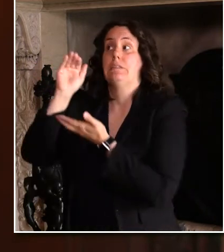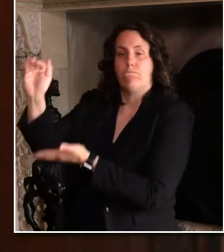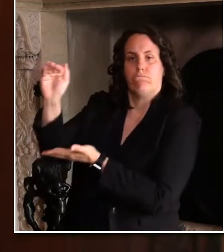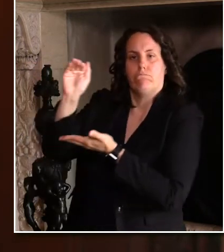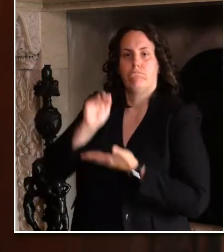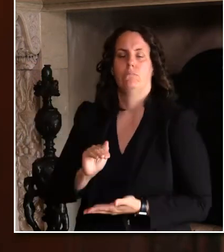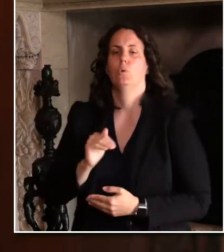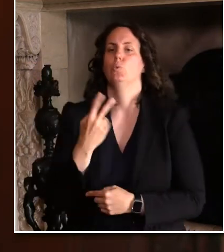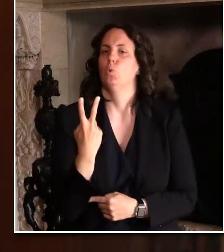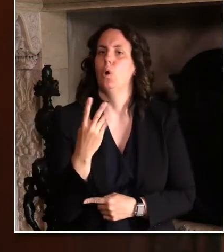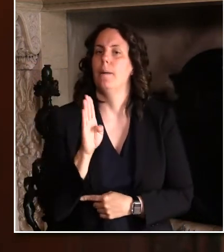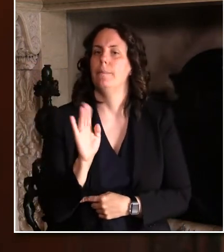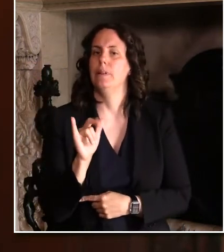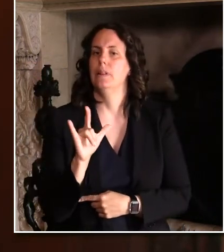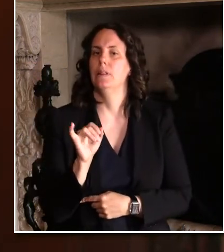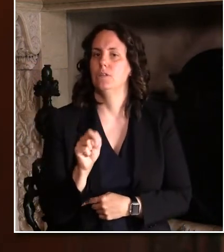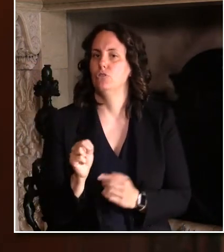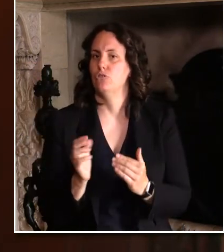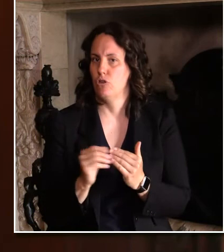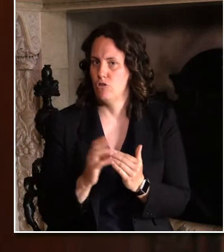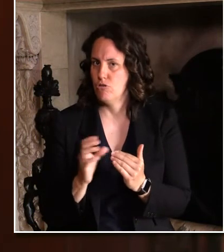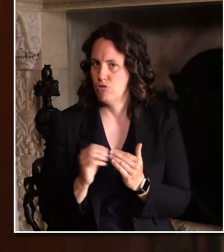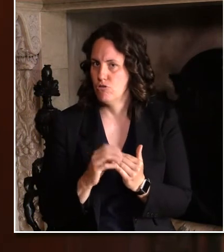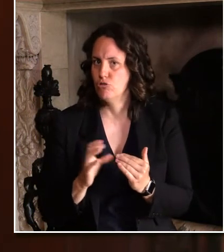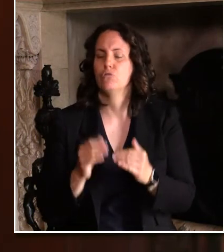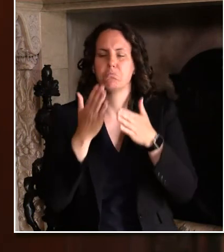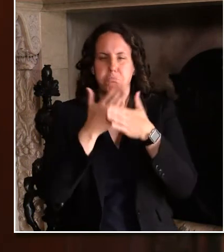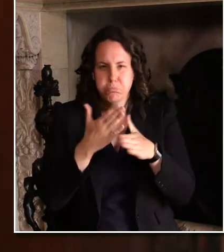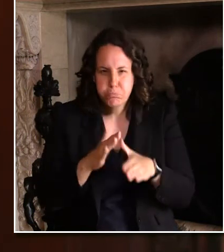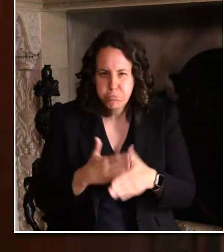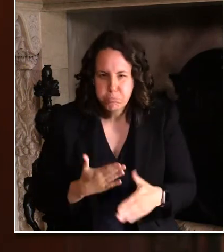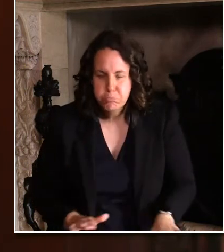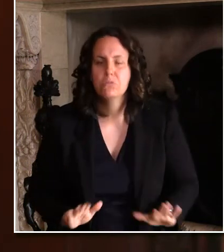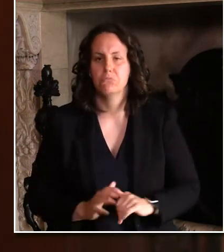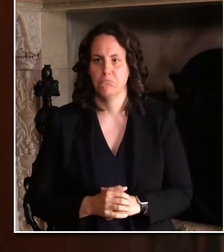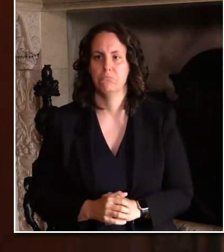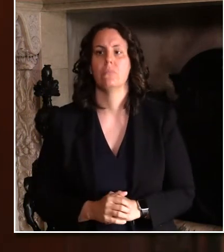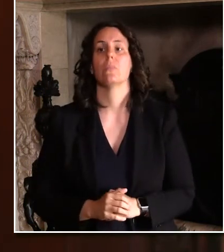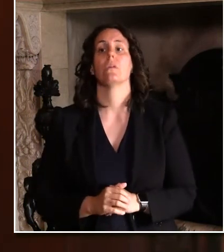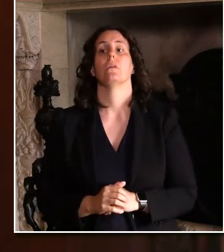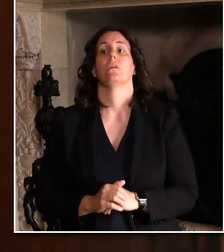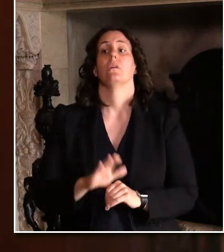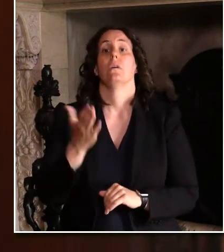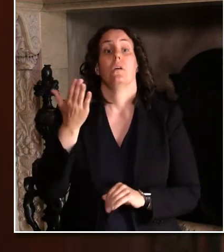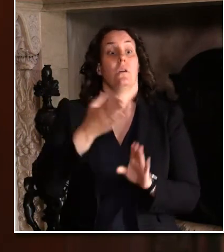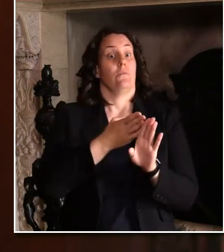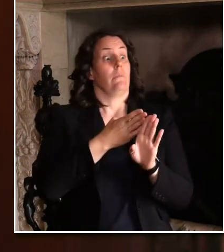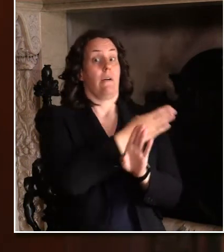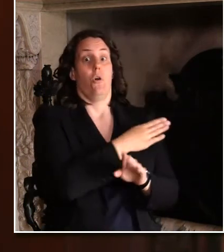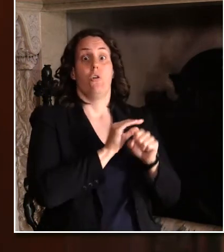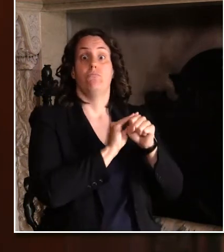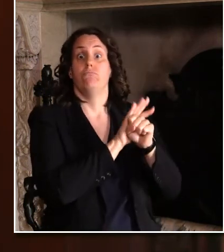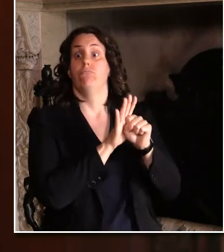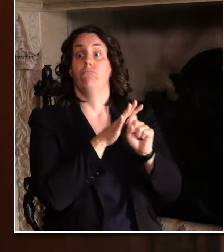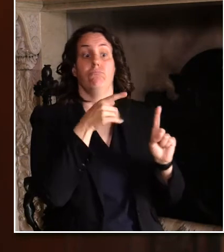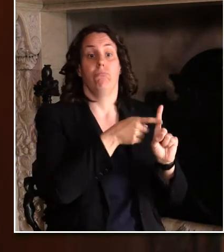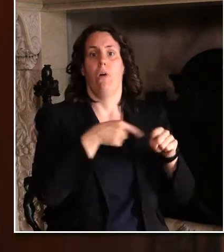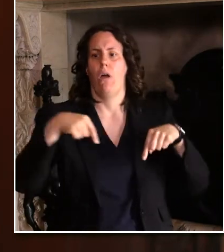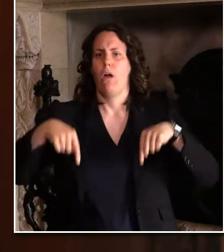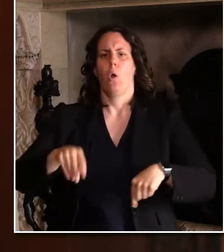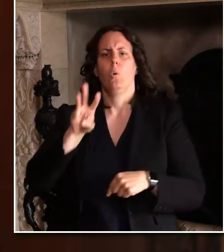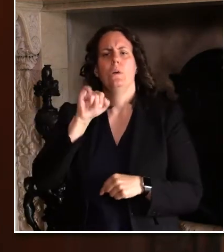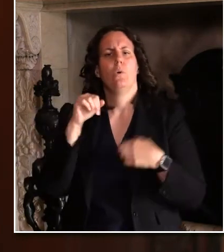to COVID-19, Wisconsin's economy was strong. In fact, we are seeing a steady decline of the unemployment rate this year